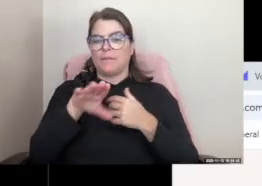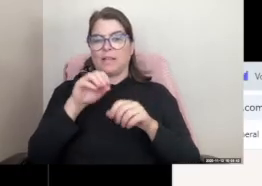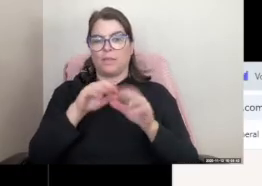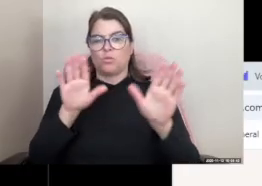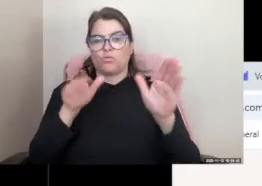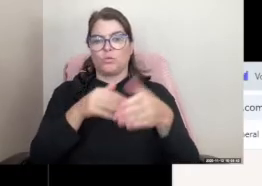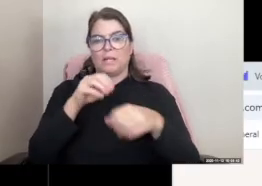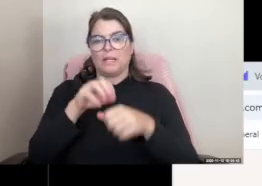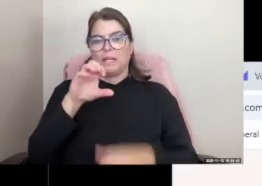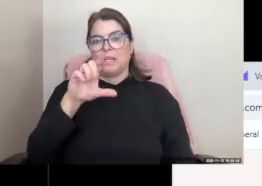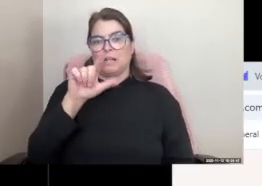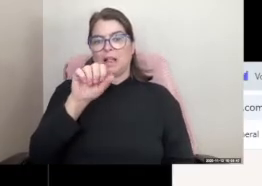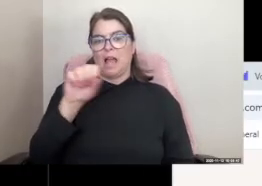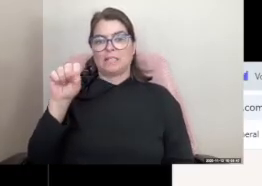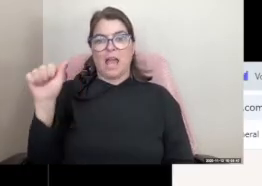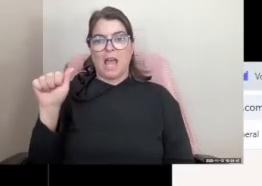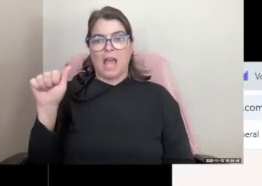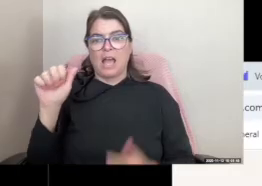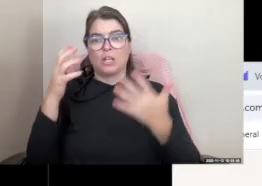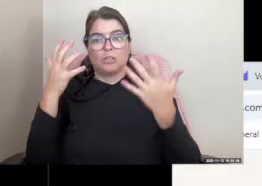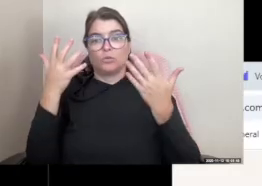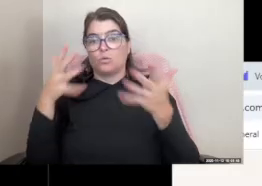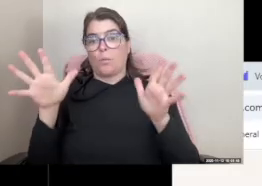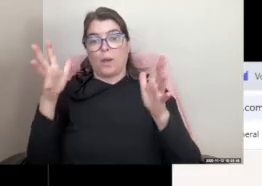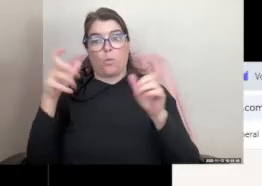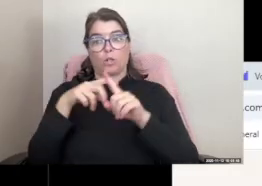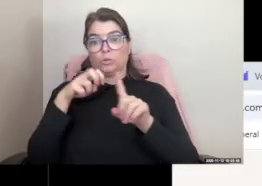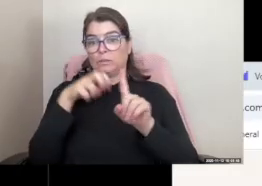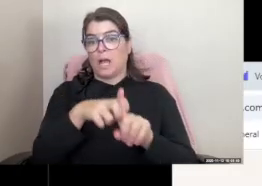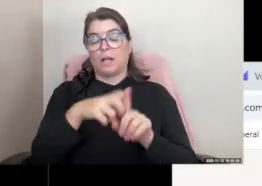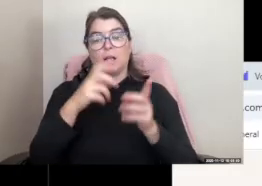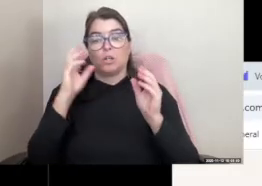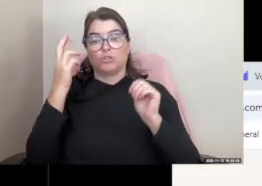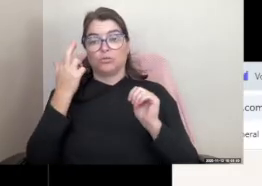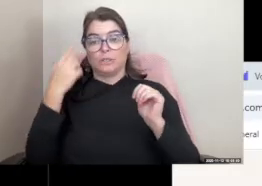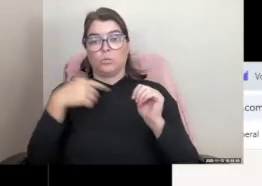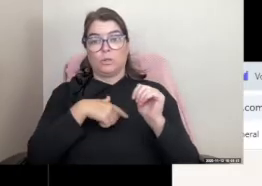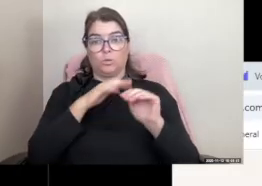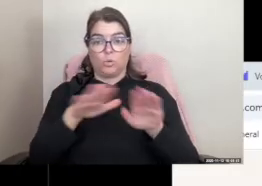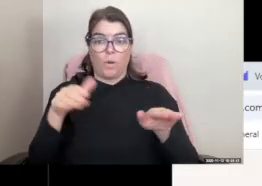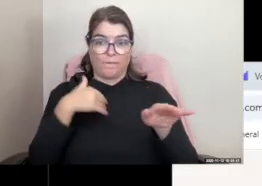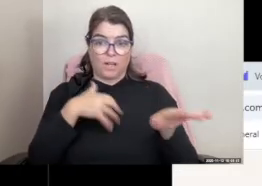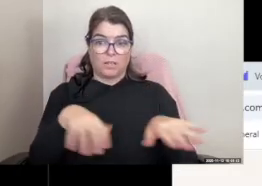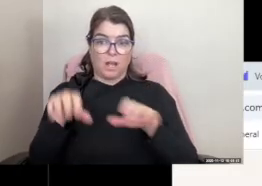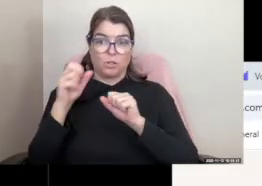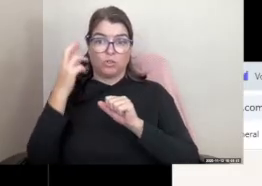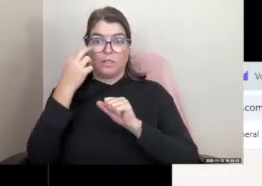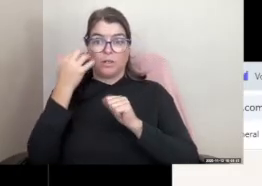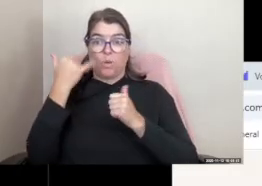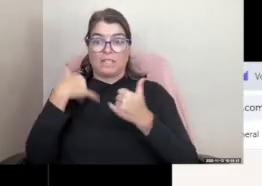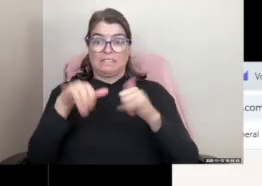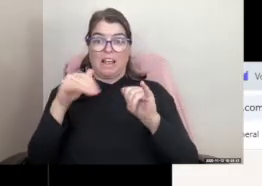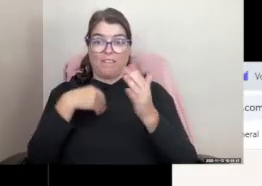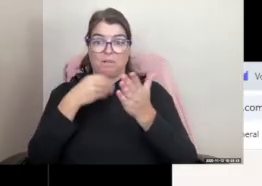It's also about the price of insurance. It's also about the price of fuel. It's also about fuel availability. It's also